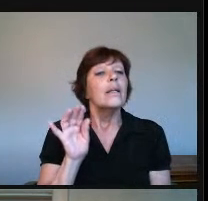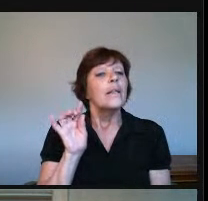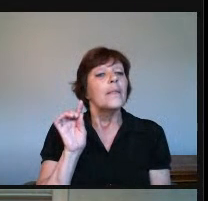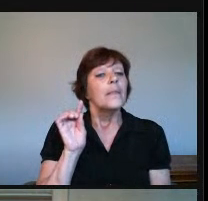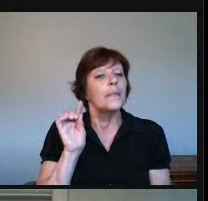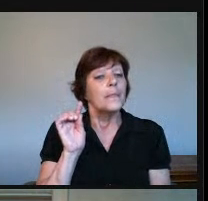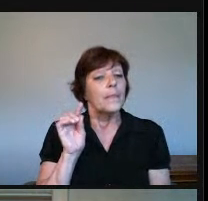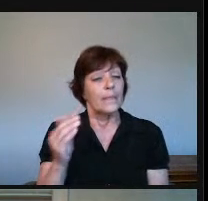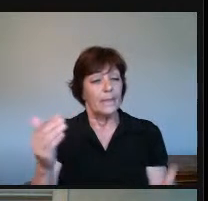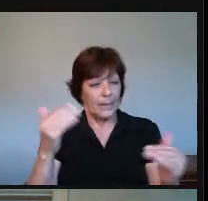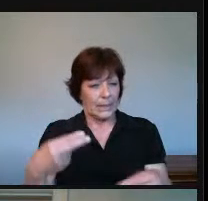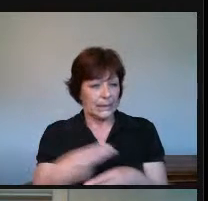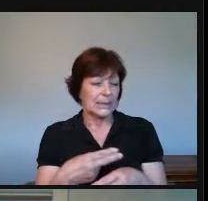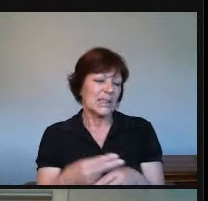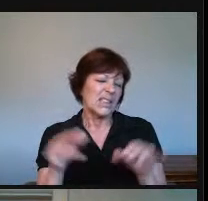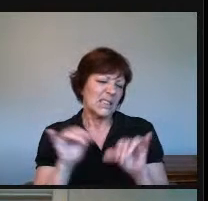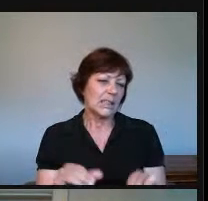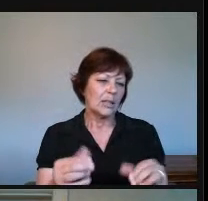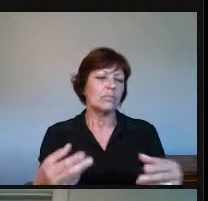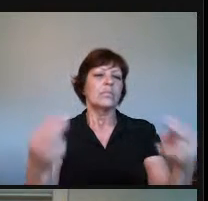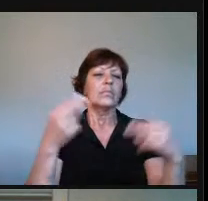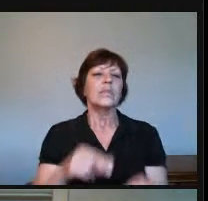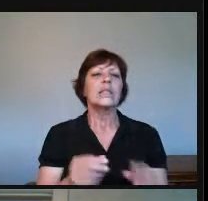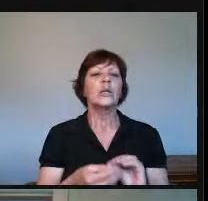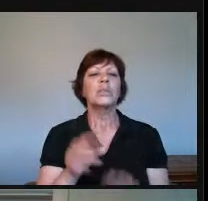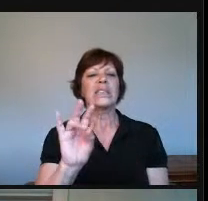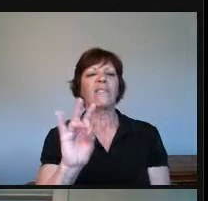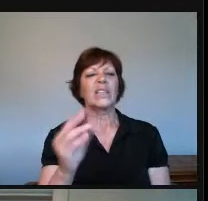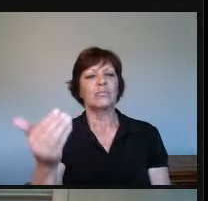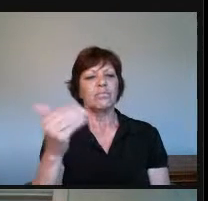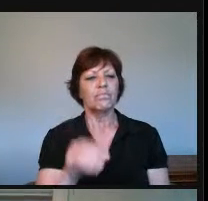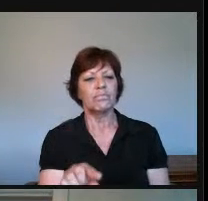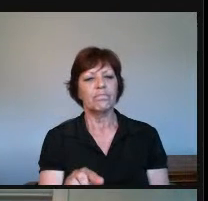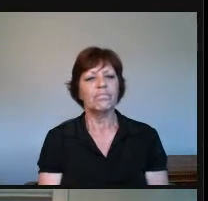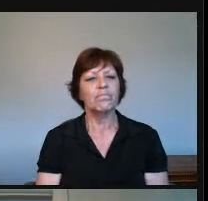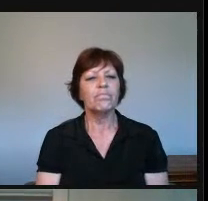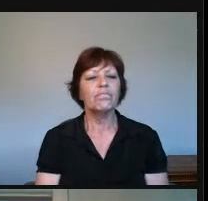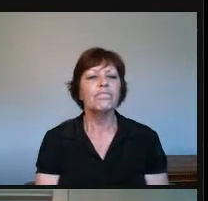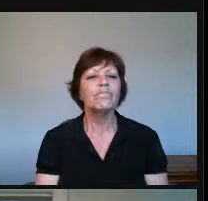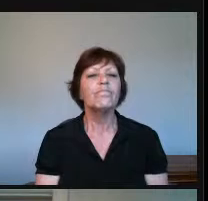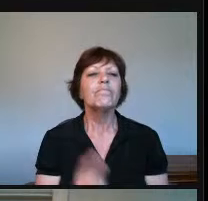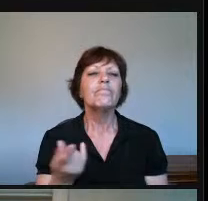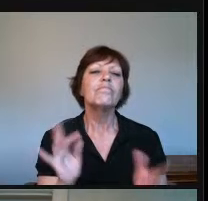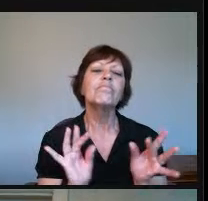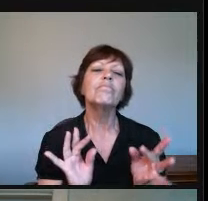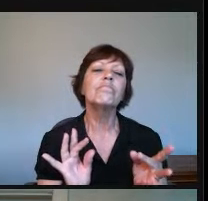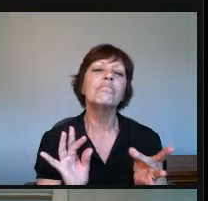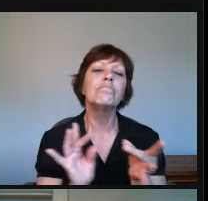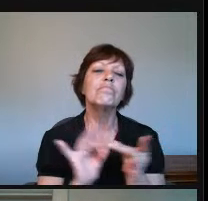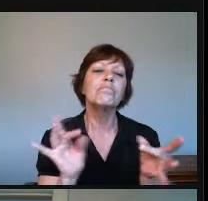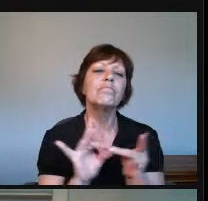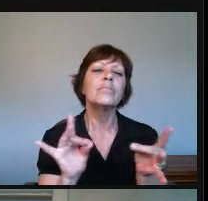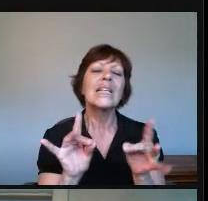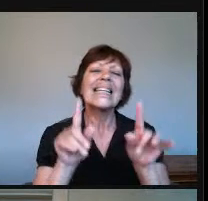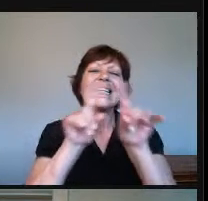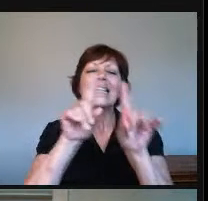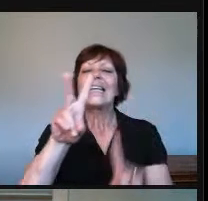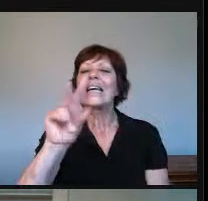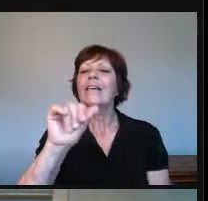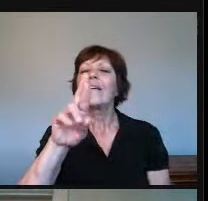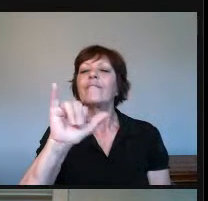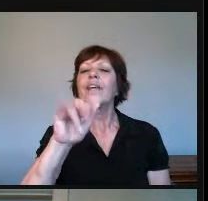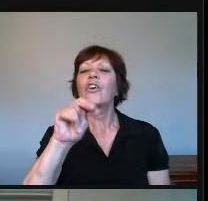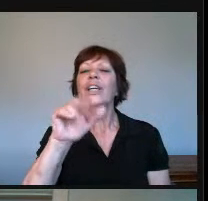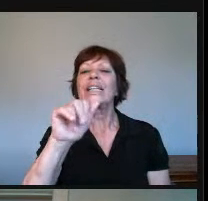The next slide is redundant, so I'm going to jump to slide 7 to talk about the variants. And the variants is one reason that